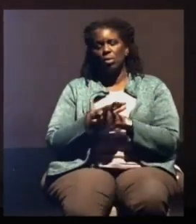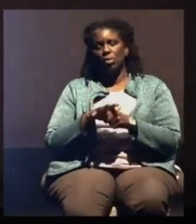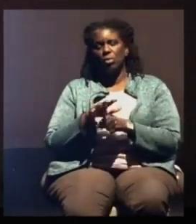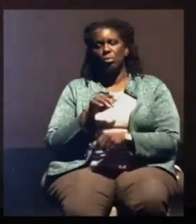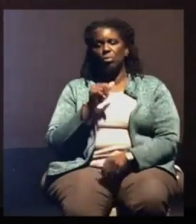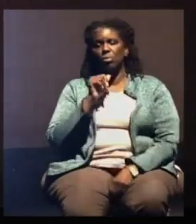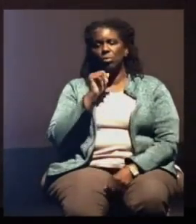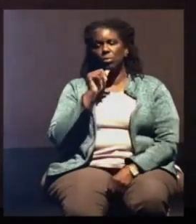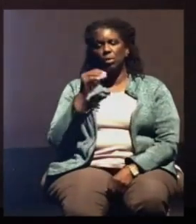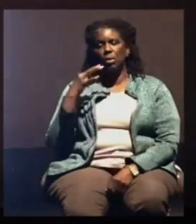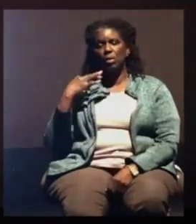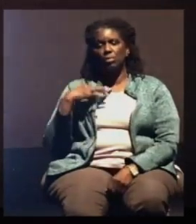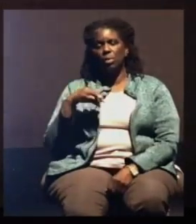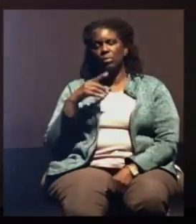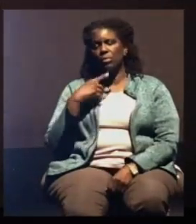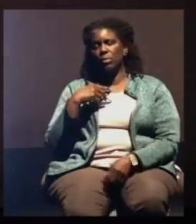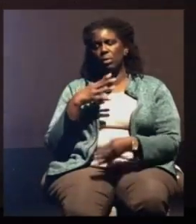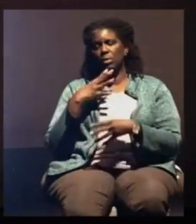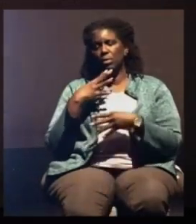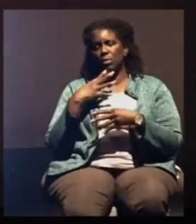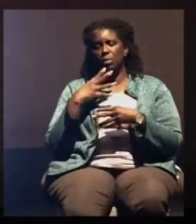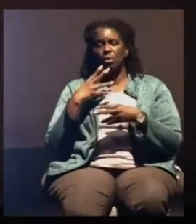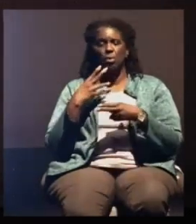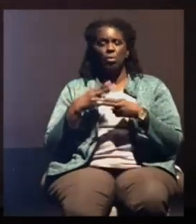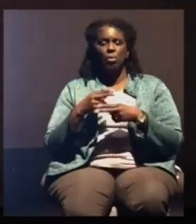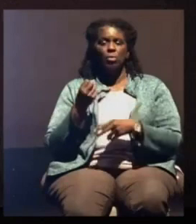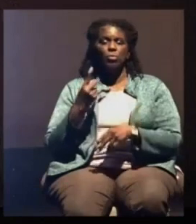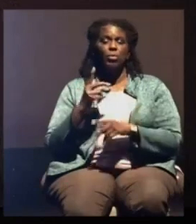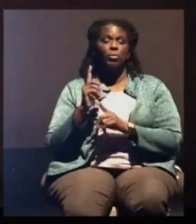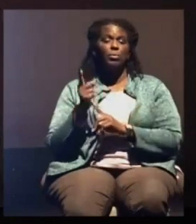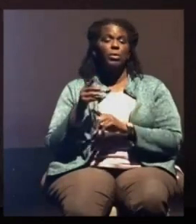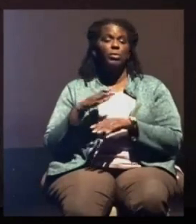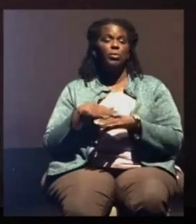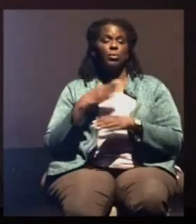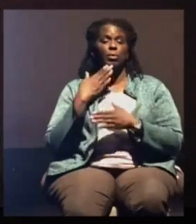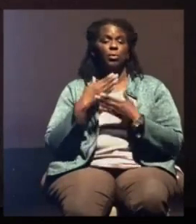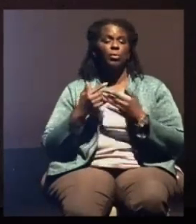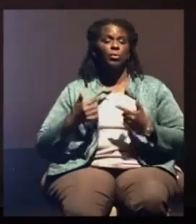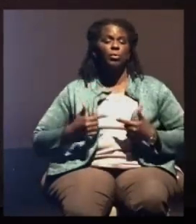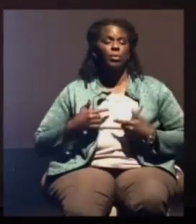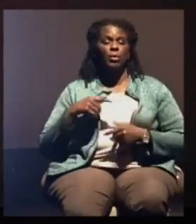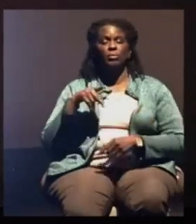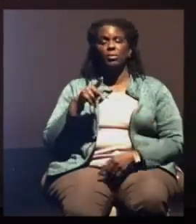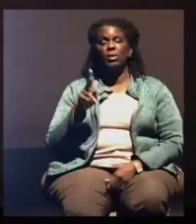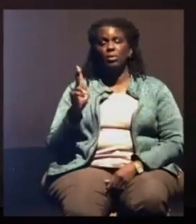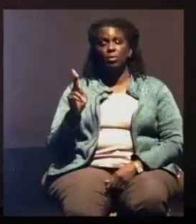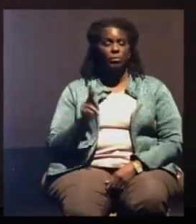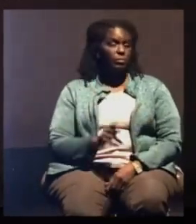organizations. His RED talk is called 12 Minutes on a Good Life. Please welcome Peter Kaufman.